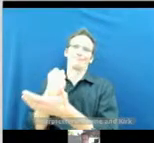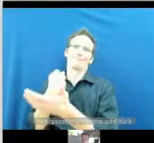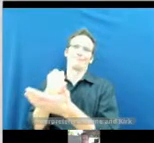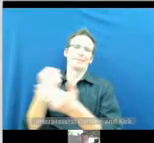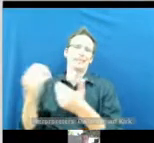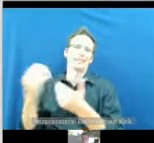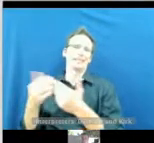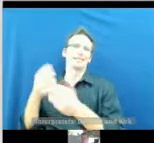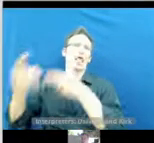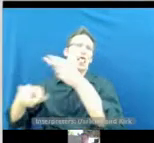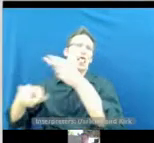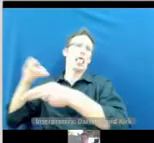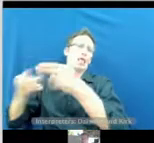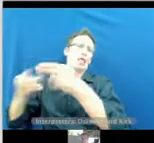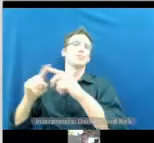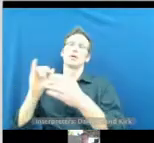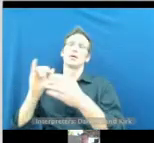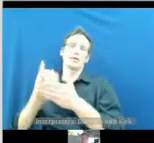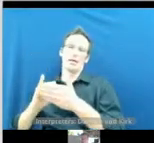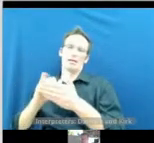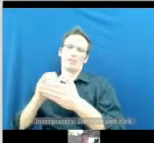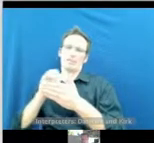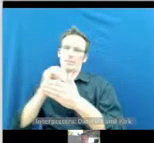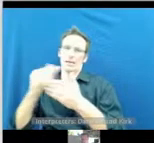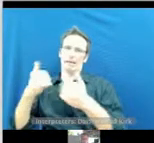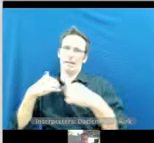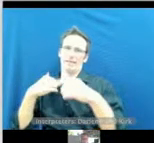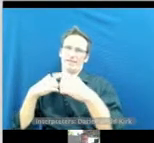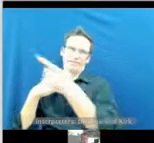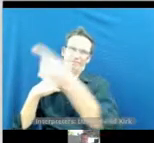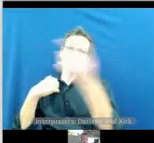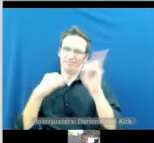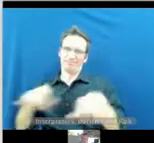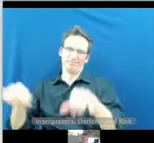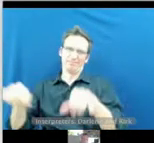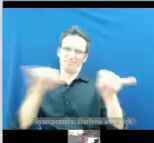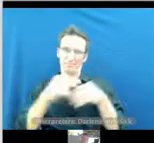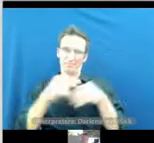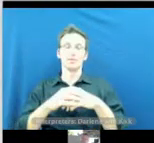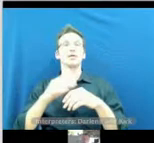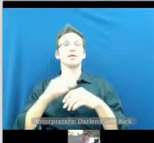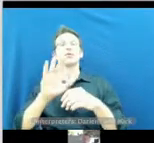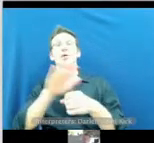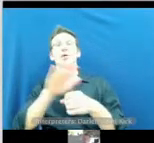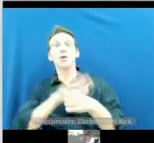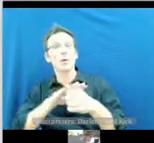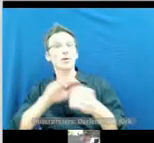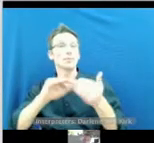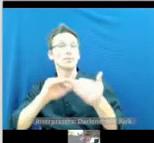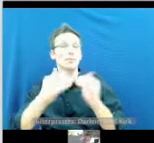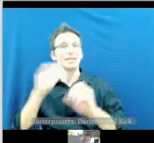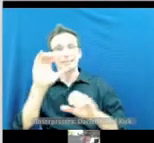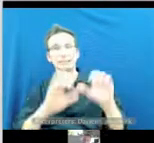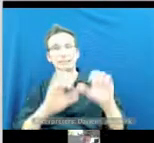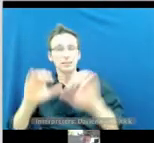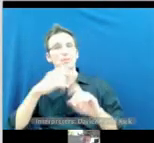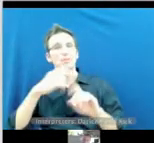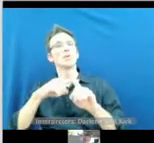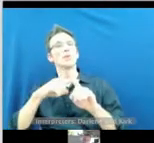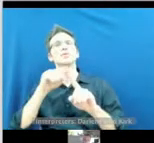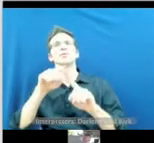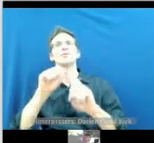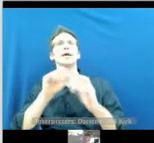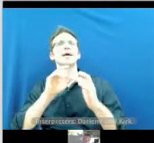situations. So I would look within your local community. I would absolutely reach out and look and contact your